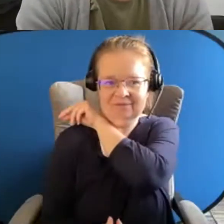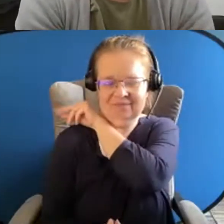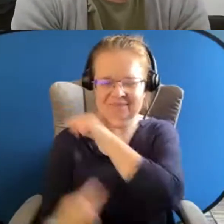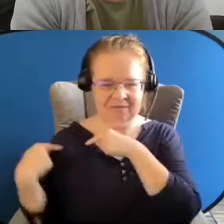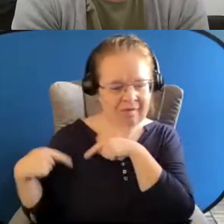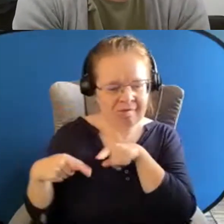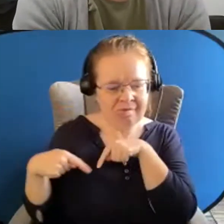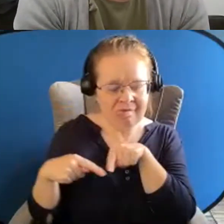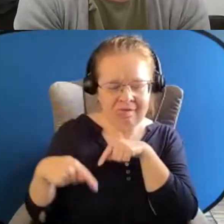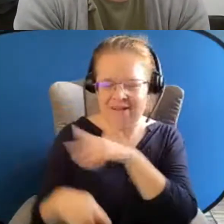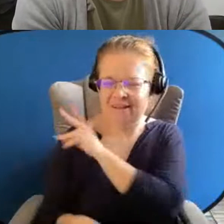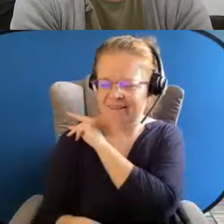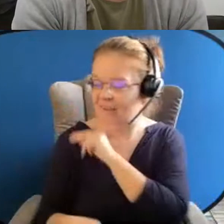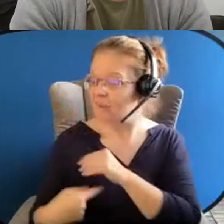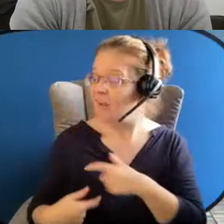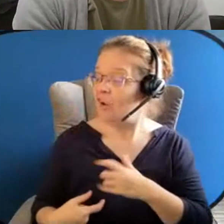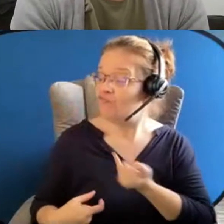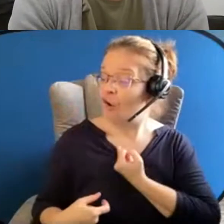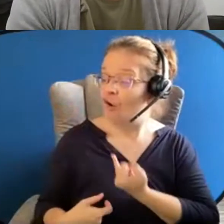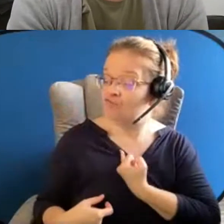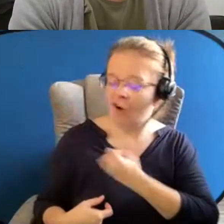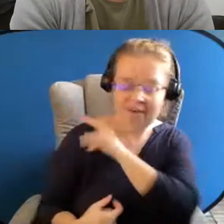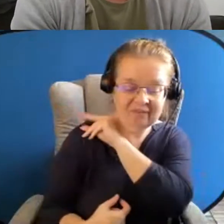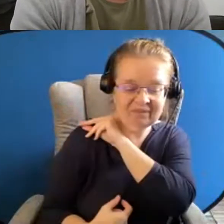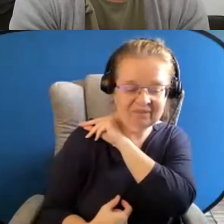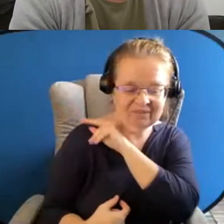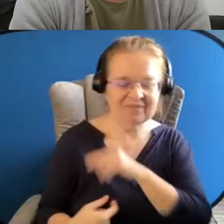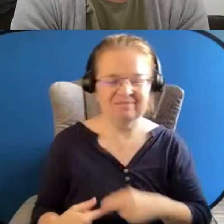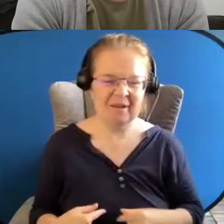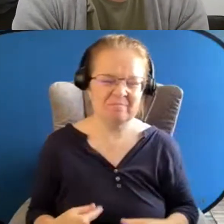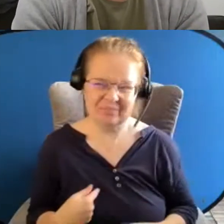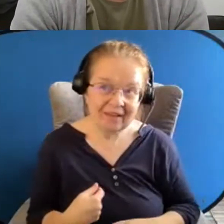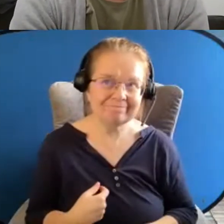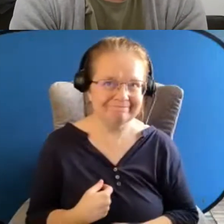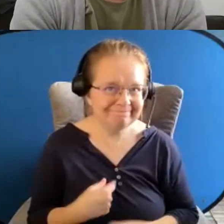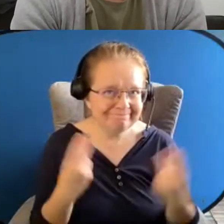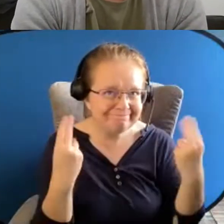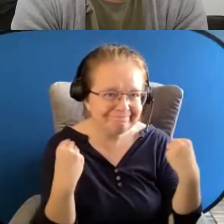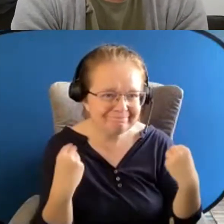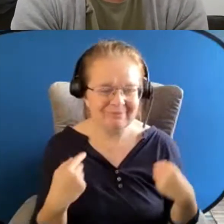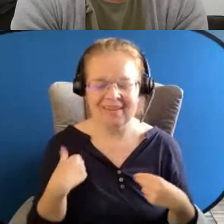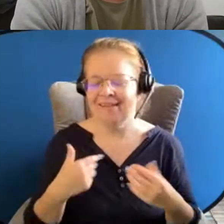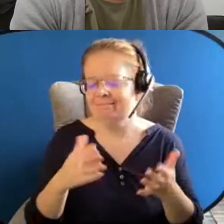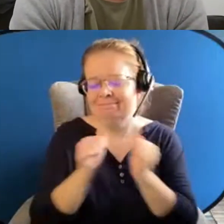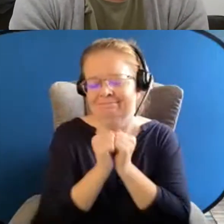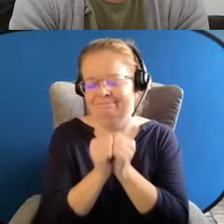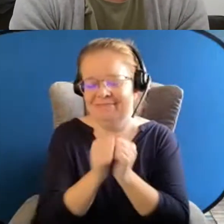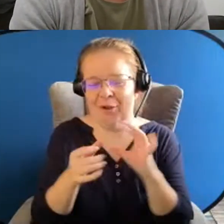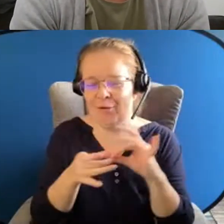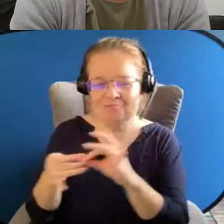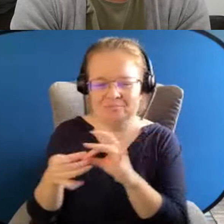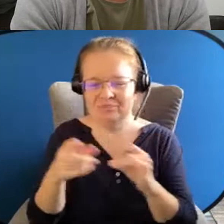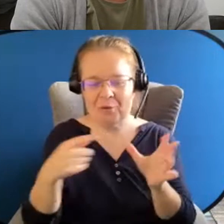pokes me when I'm saying things that are overconfident and belligerent. I cherish the relationship with you as well.